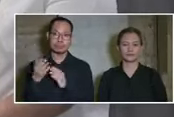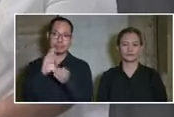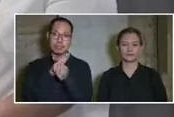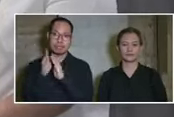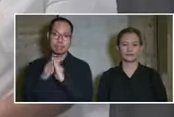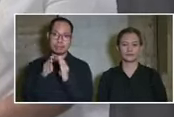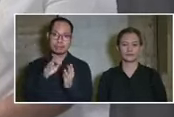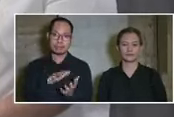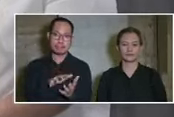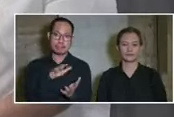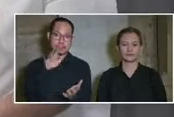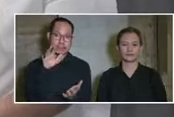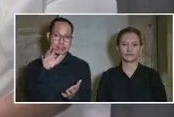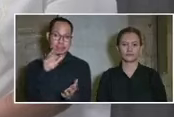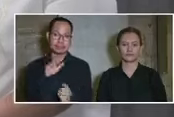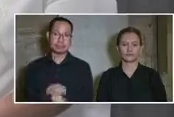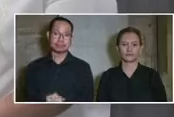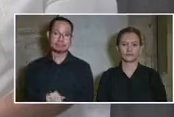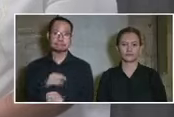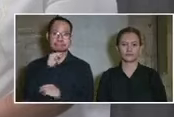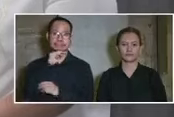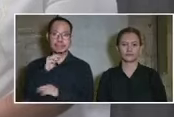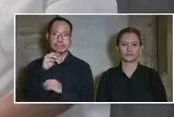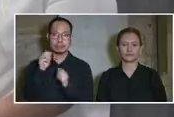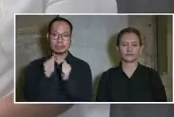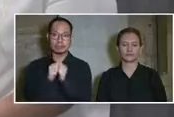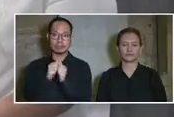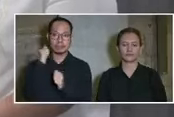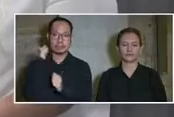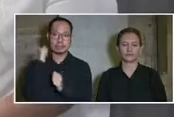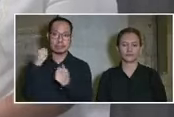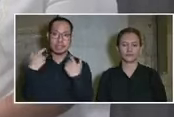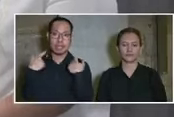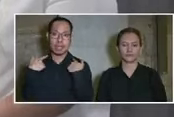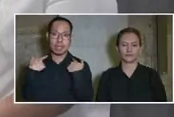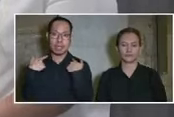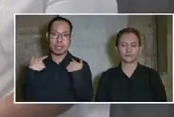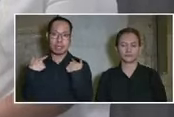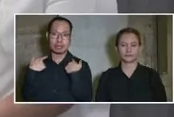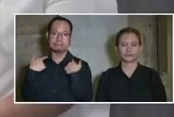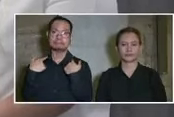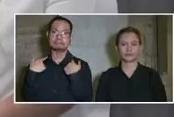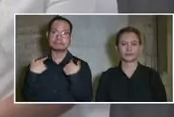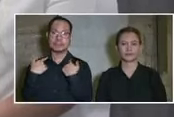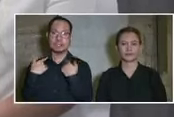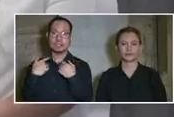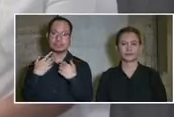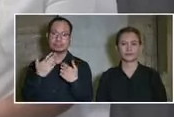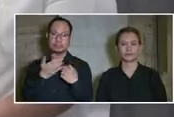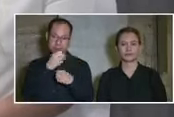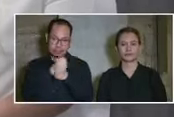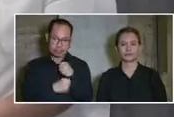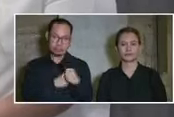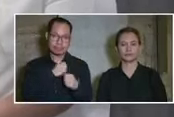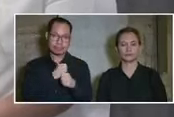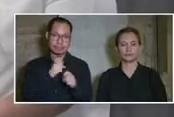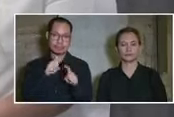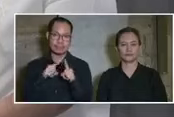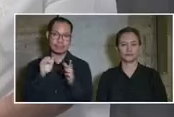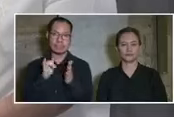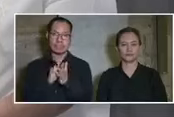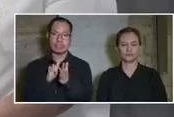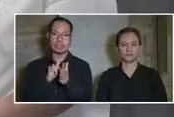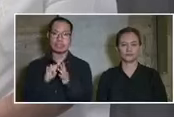become rich. Not that others should have relief while you are burdened, but